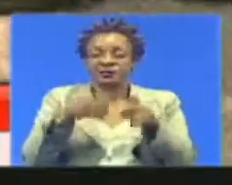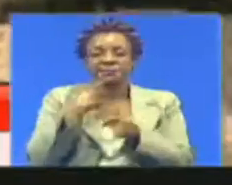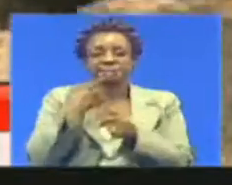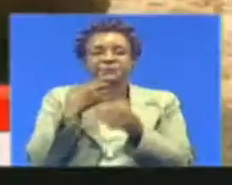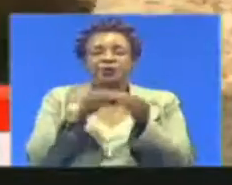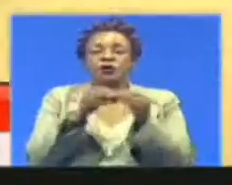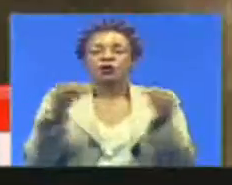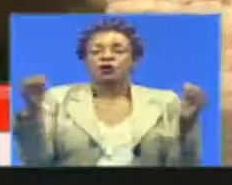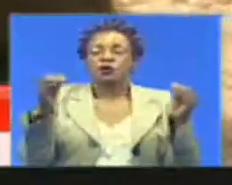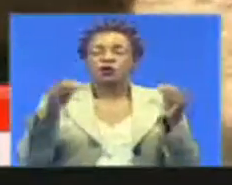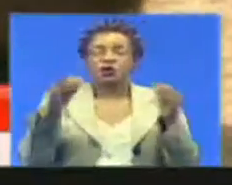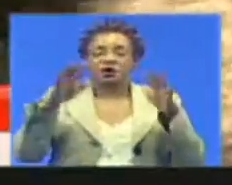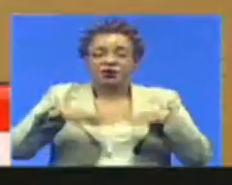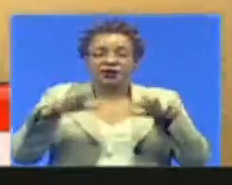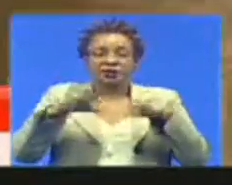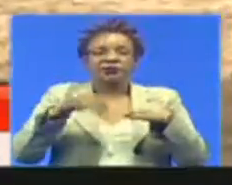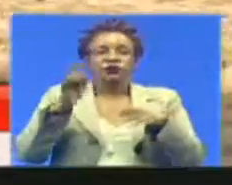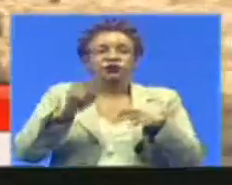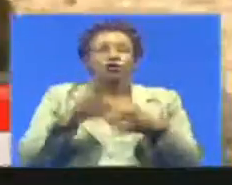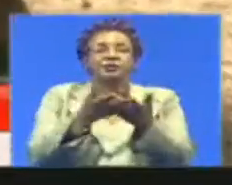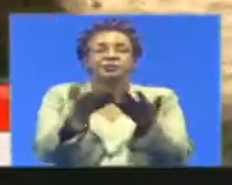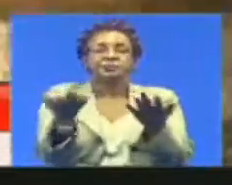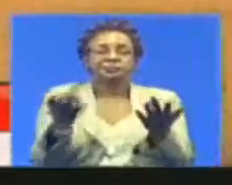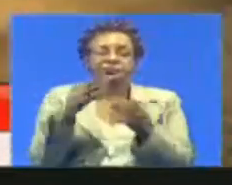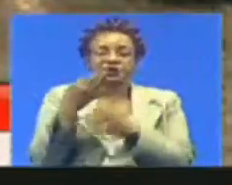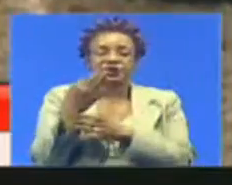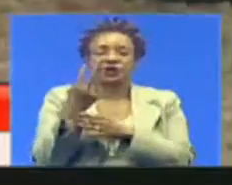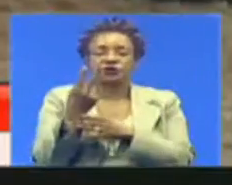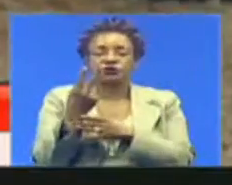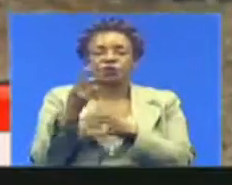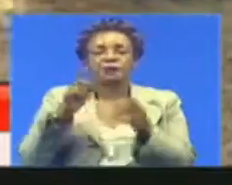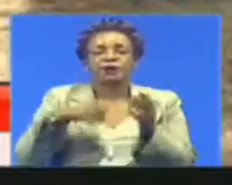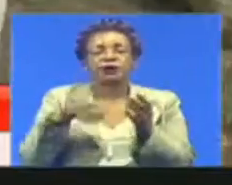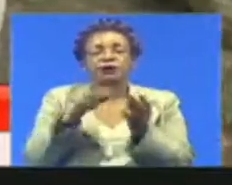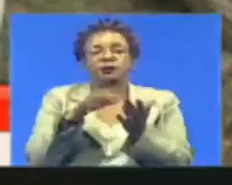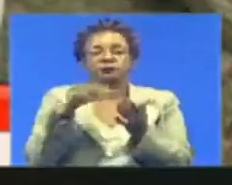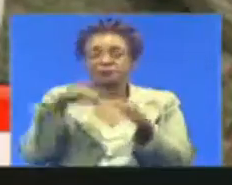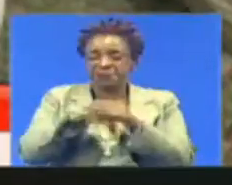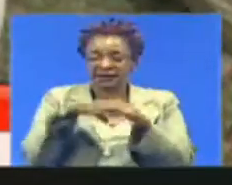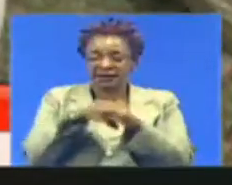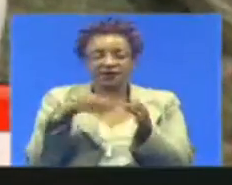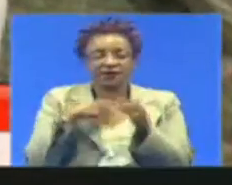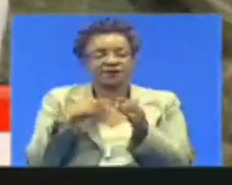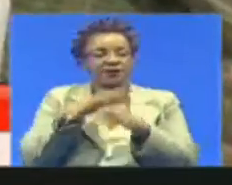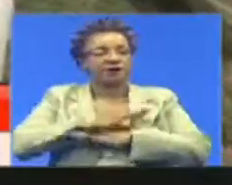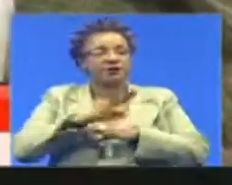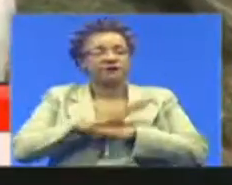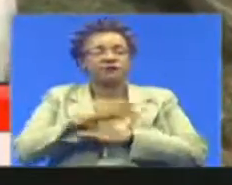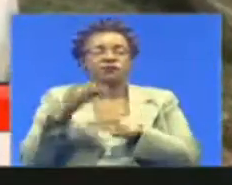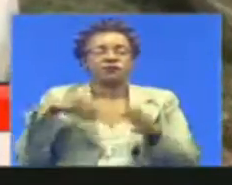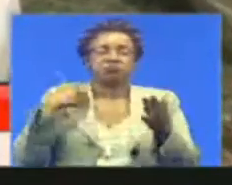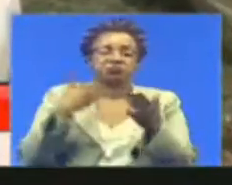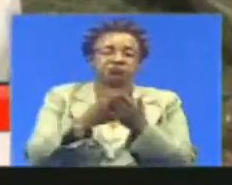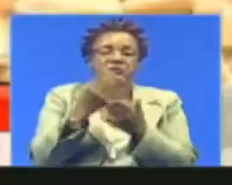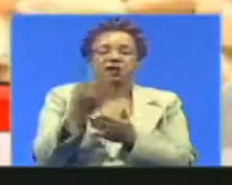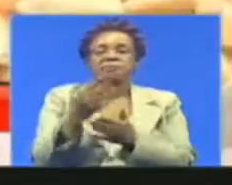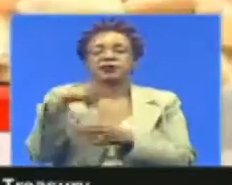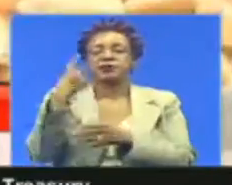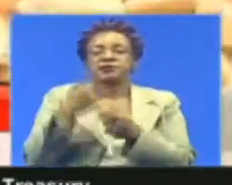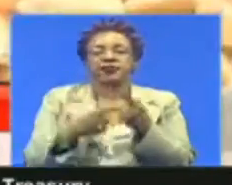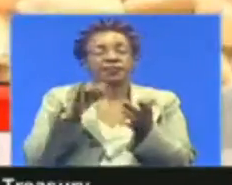is projected to yield, get this, 32 million bags, leaving the country with only enough stock to last until April next year. Now, this means